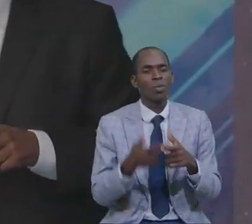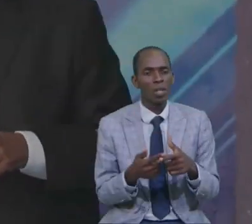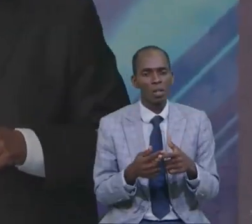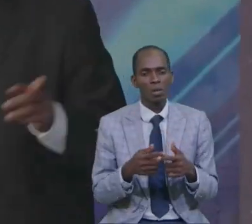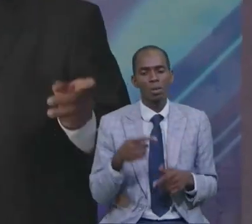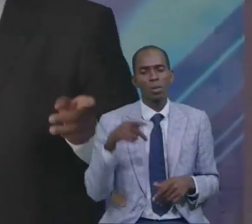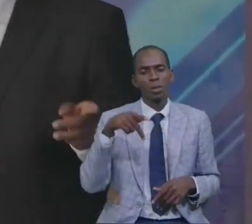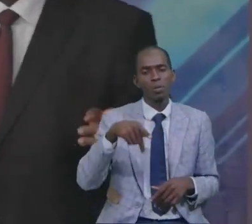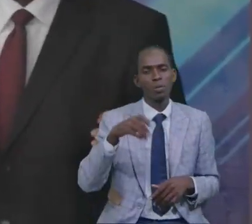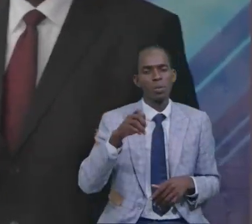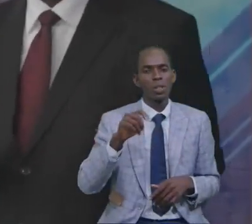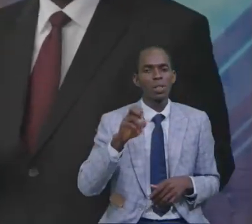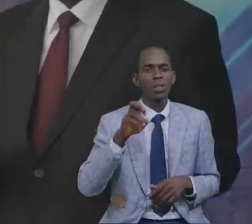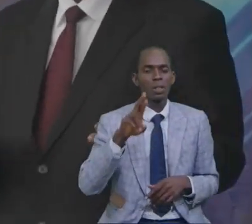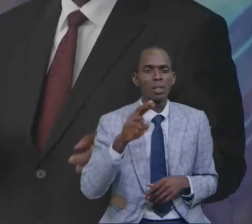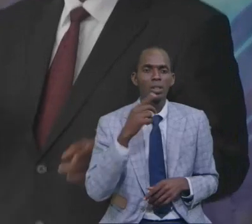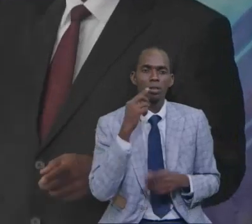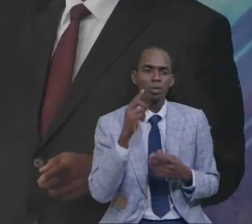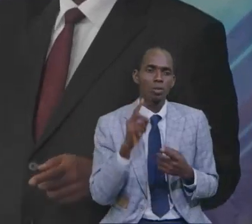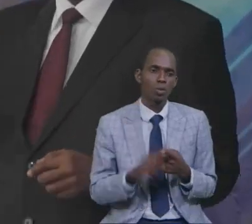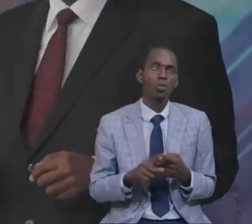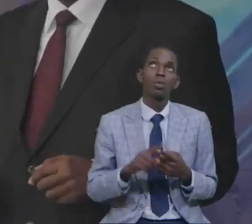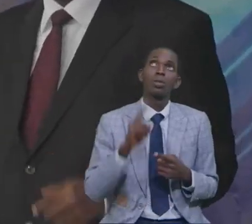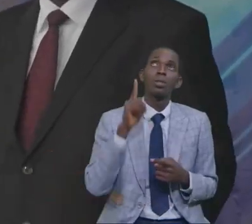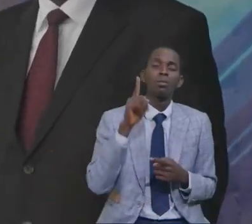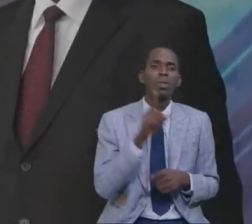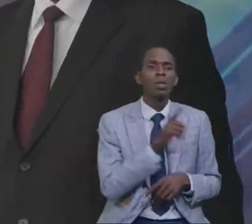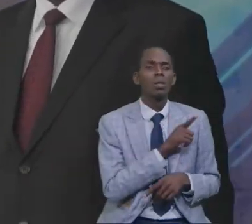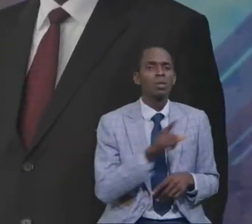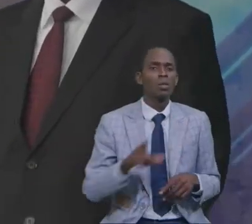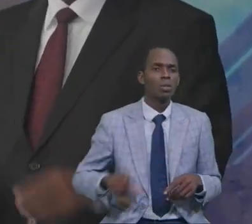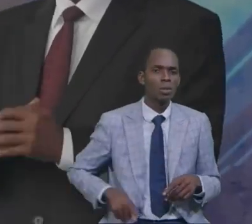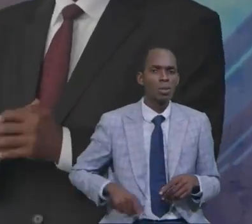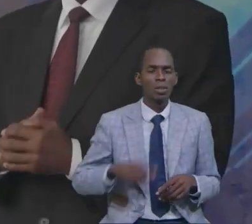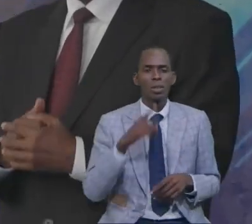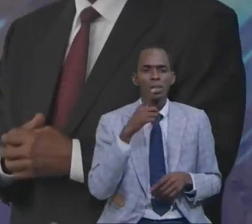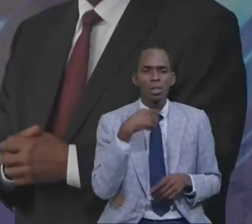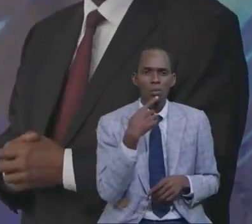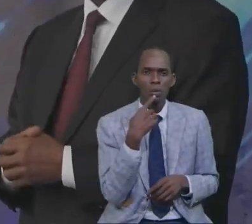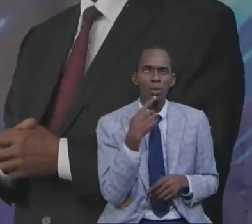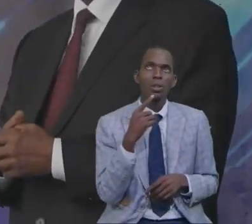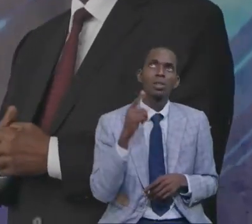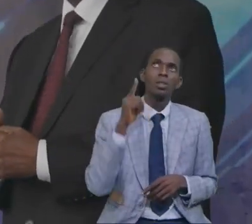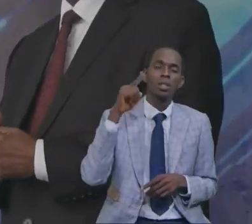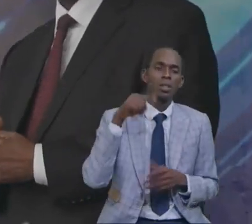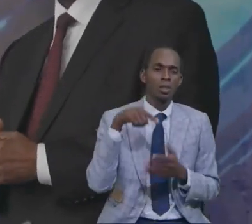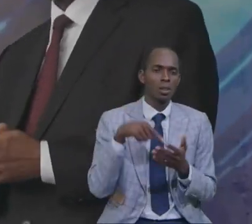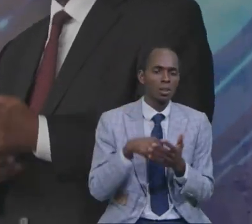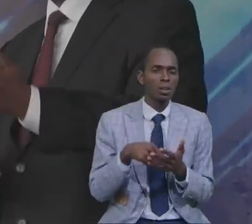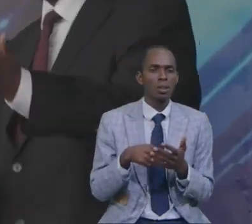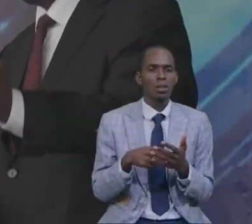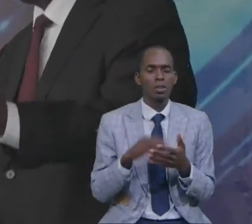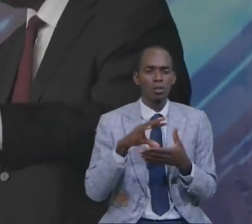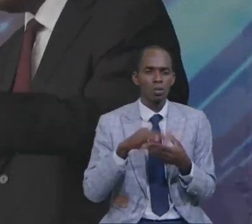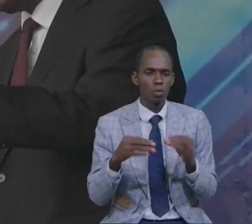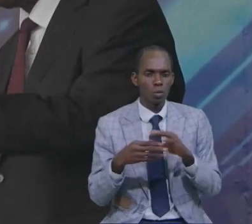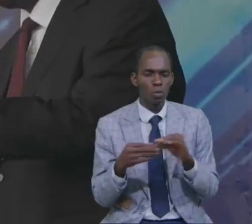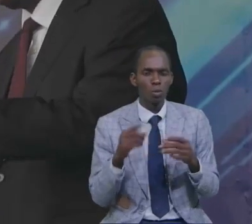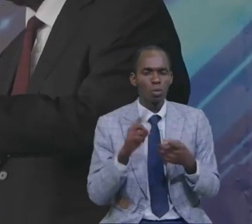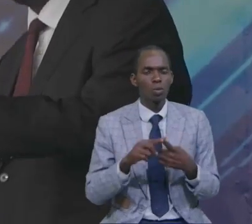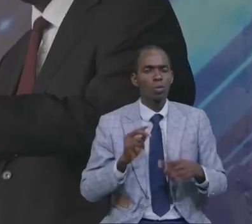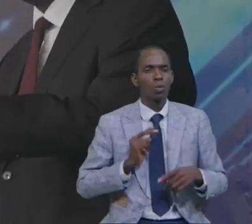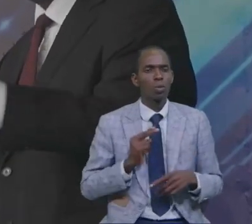parable unto us, or even to all? Verse 42, and the